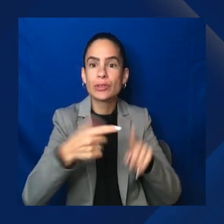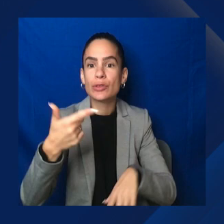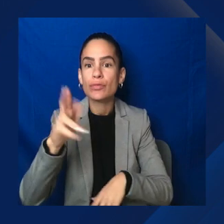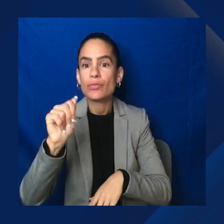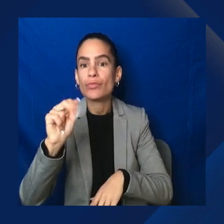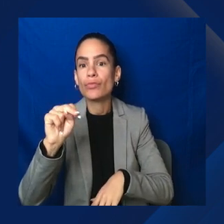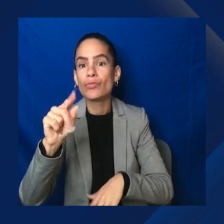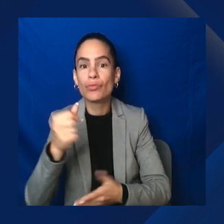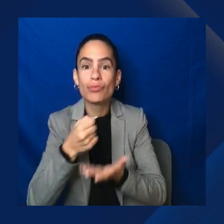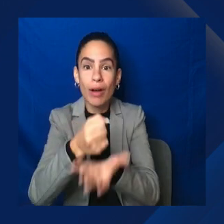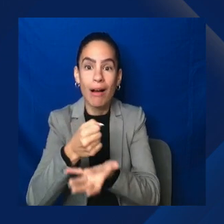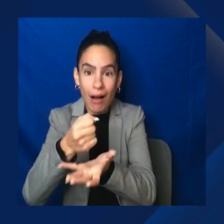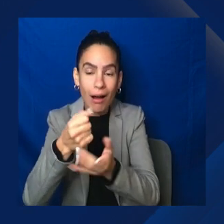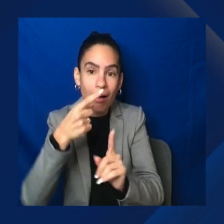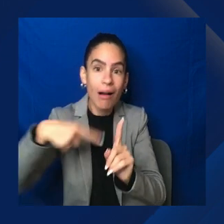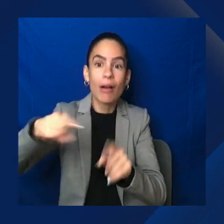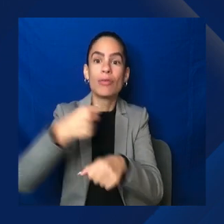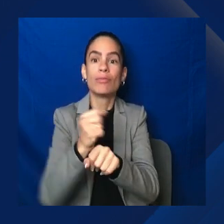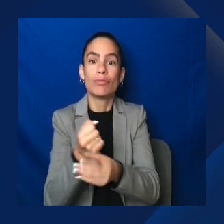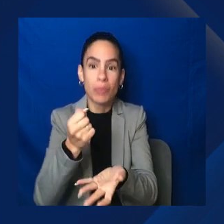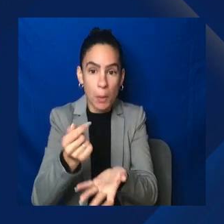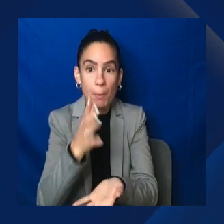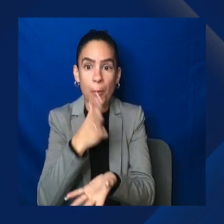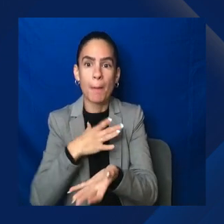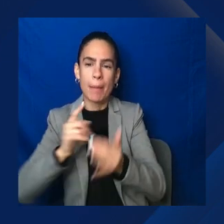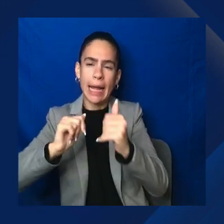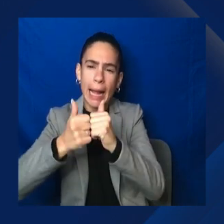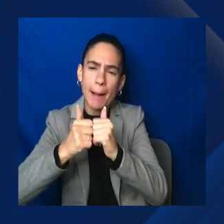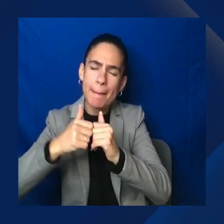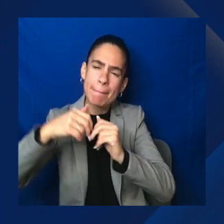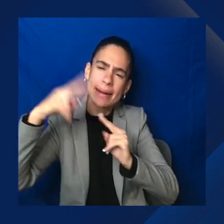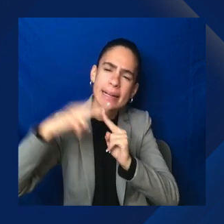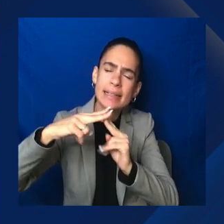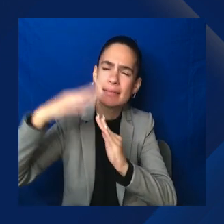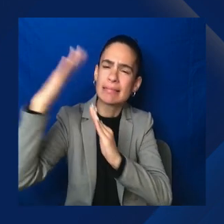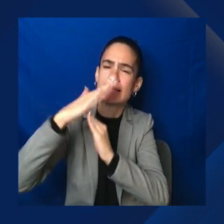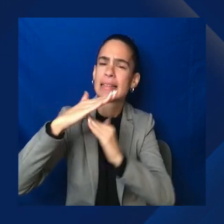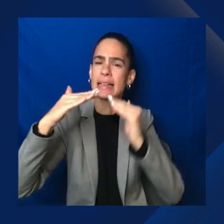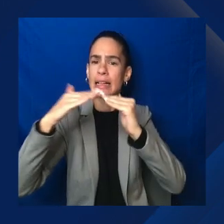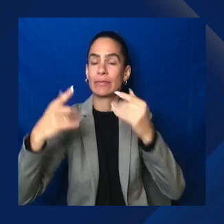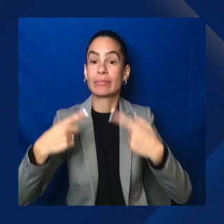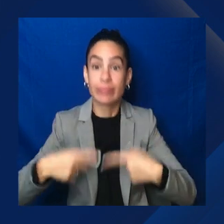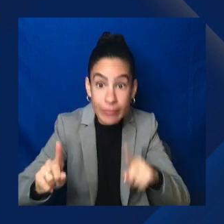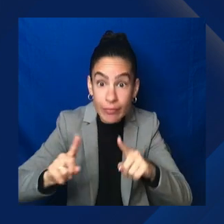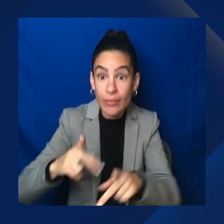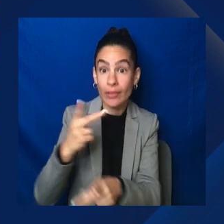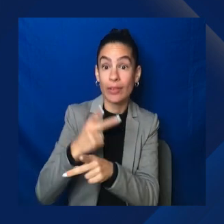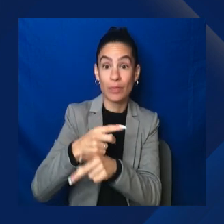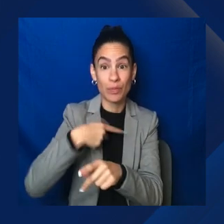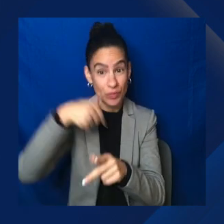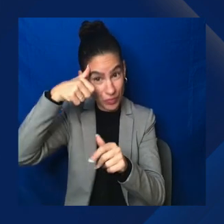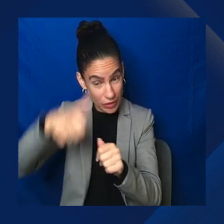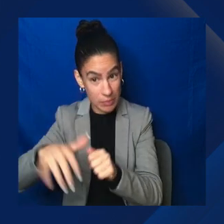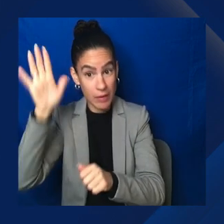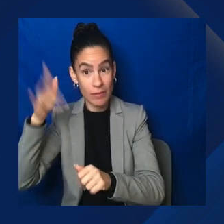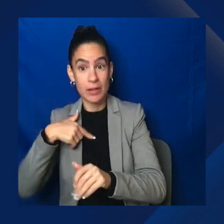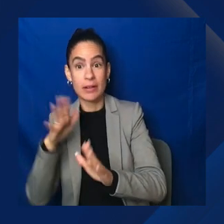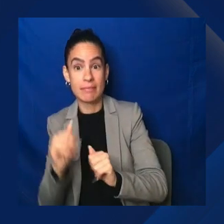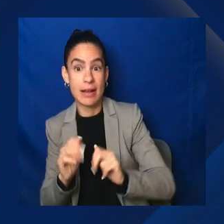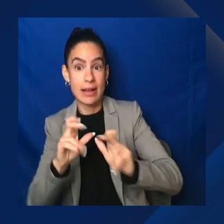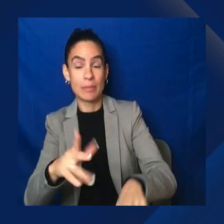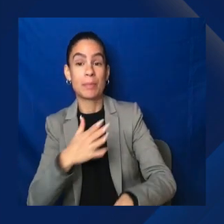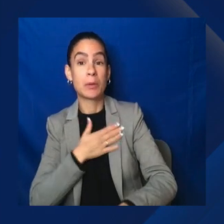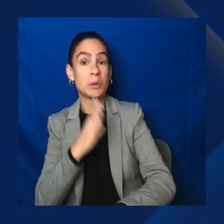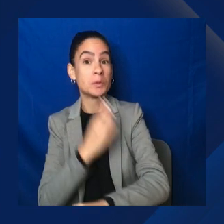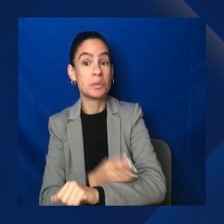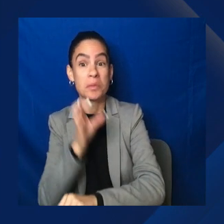level and having to deal with childcare. I just remember when I came back, I started competing when my daughter was 8 months. Yeah. And it was so hard to be